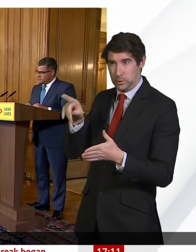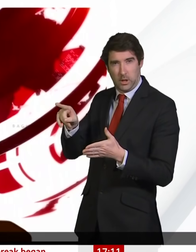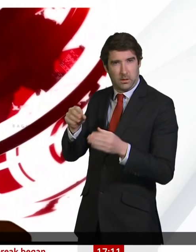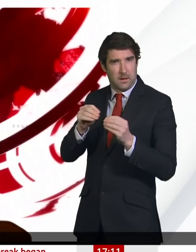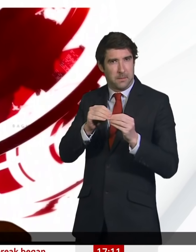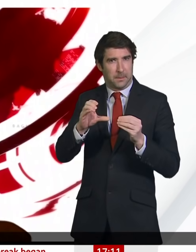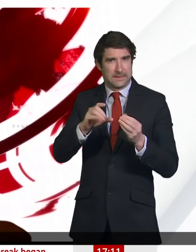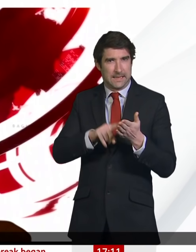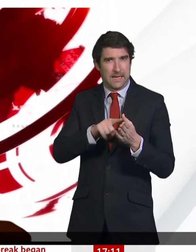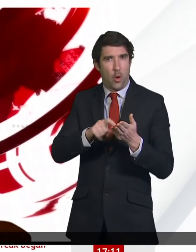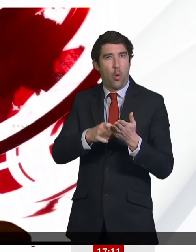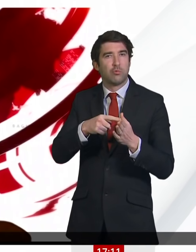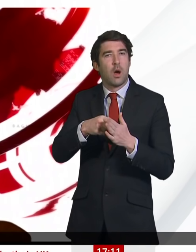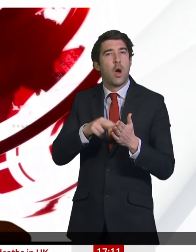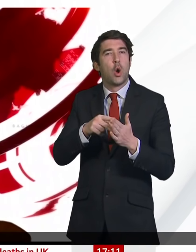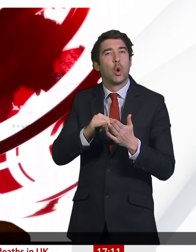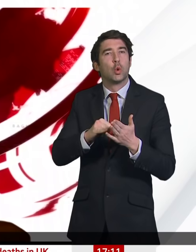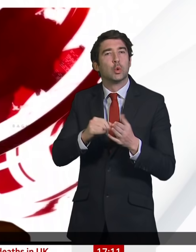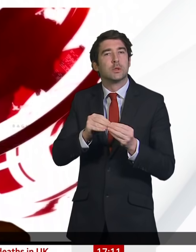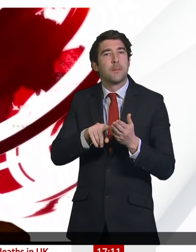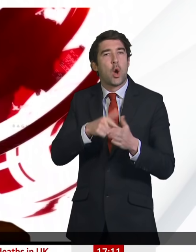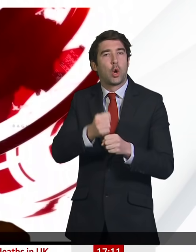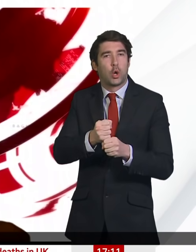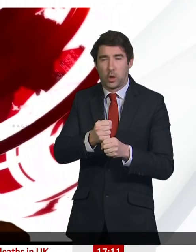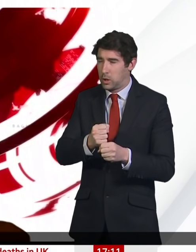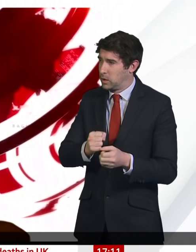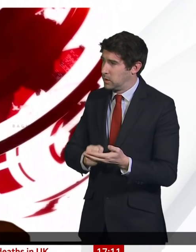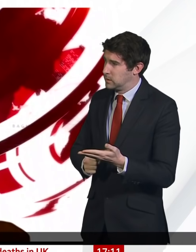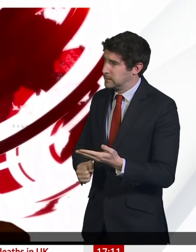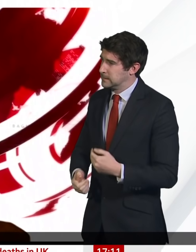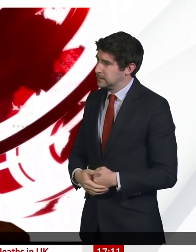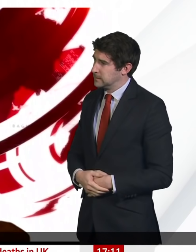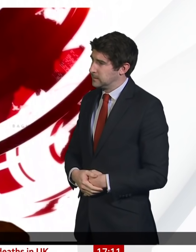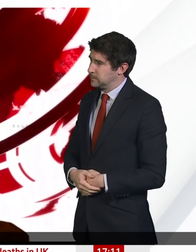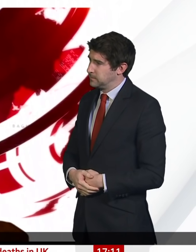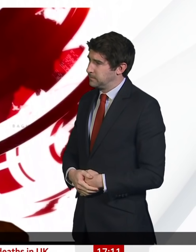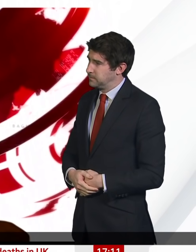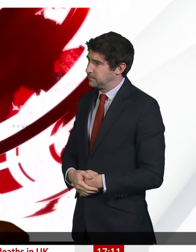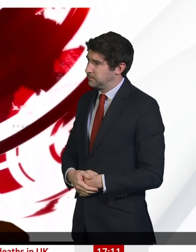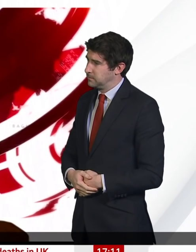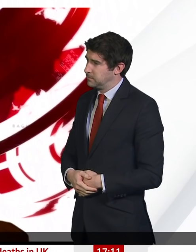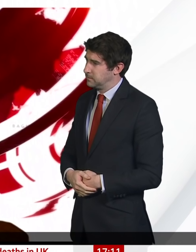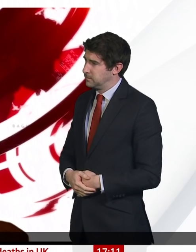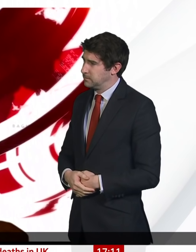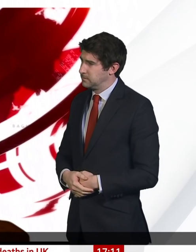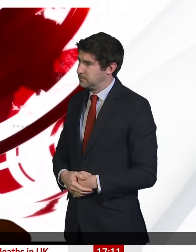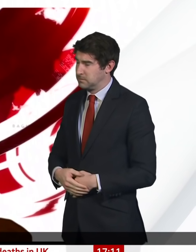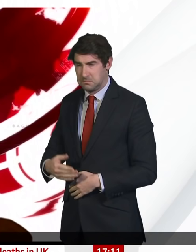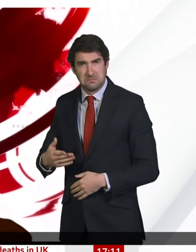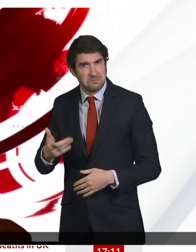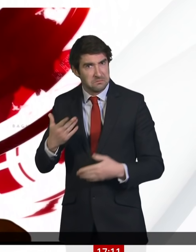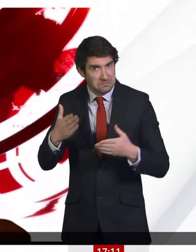much, Secretary of State. The peak of this disease seems to be coming earlier than the government expected, but you are missing the testing